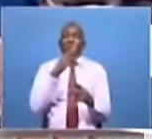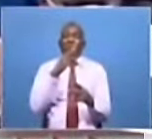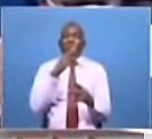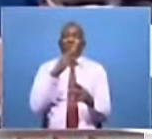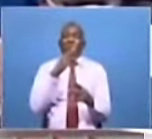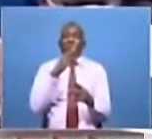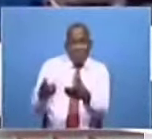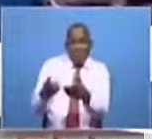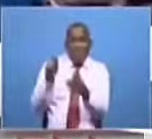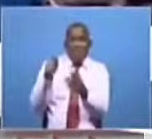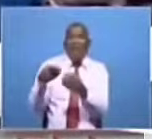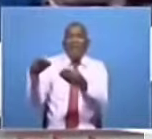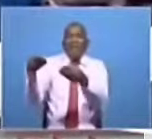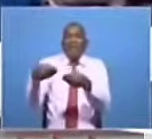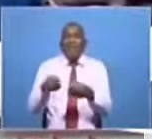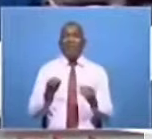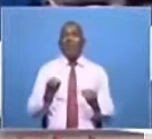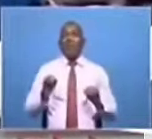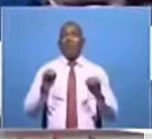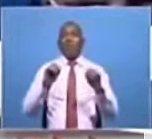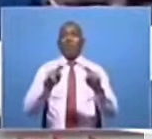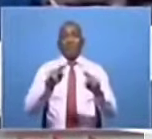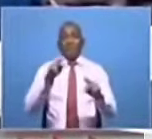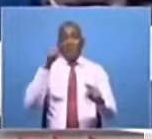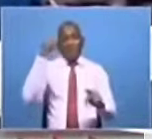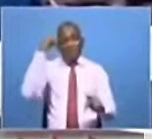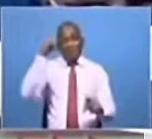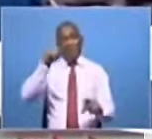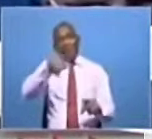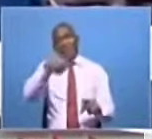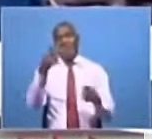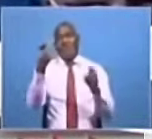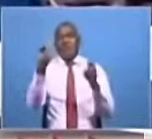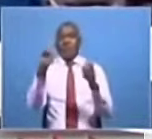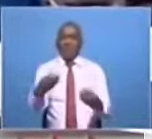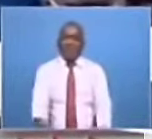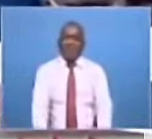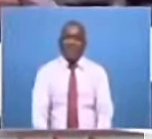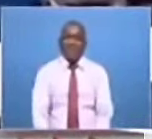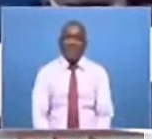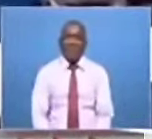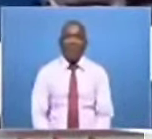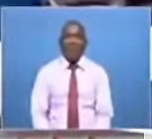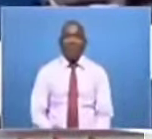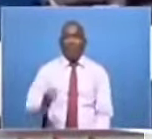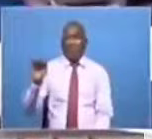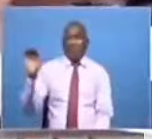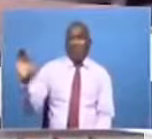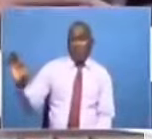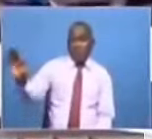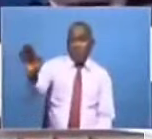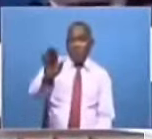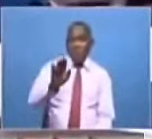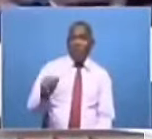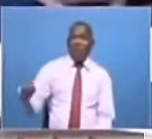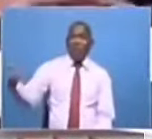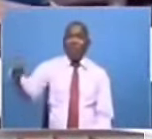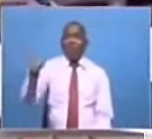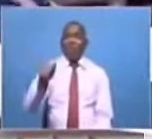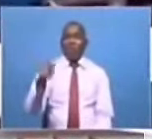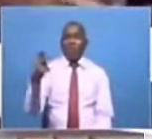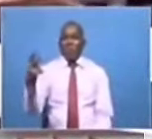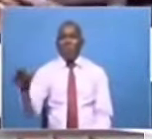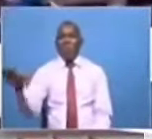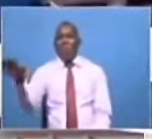cross-examination would provide an opportunity for those matters to be addressed. And your lordships, one or two of